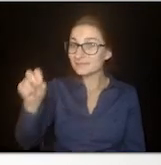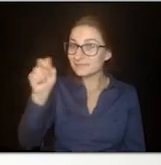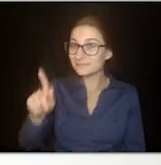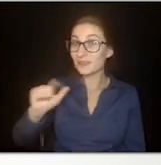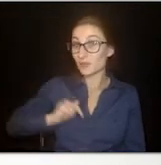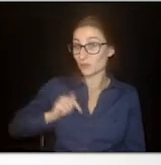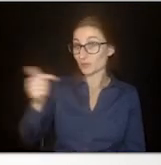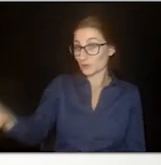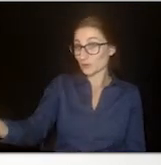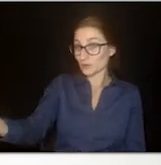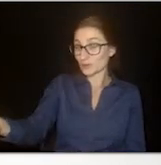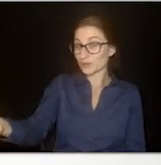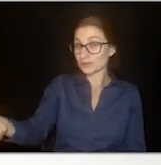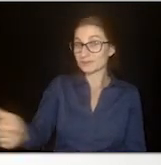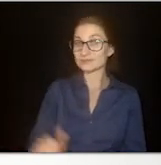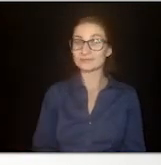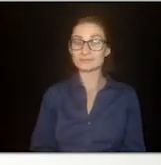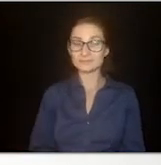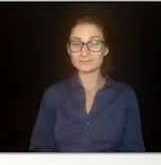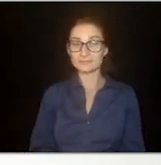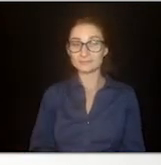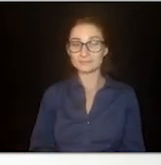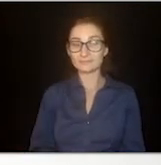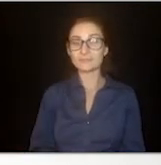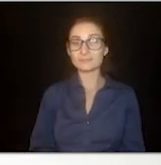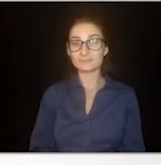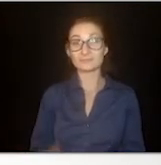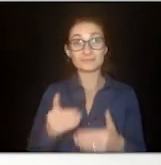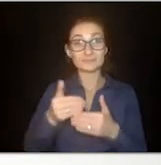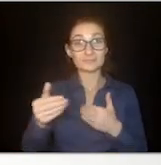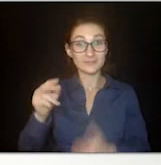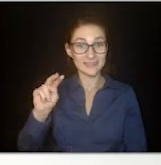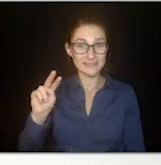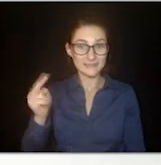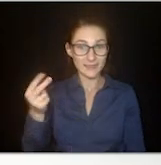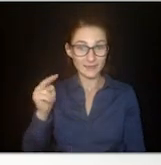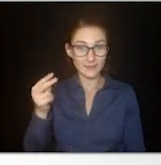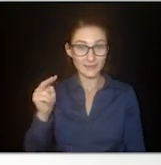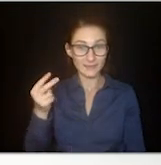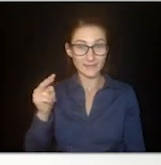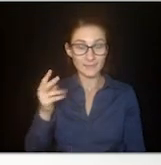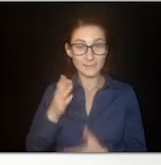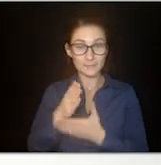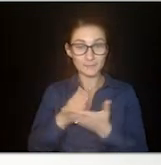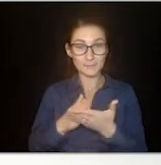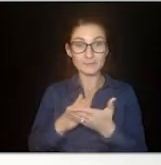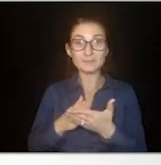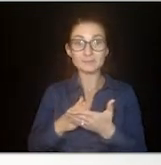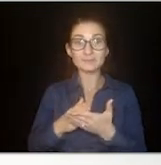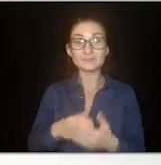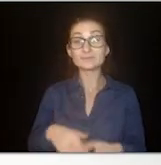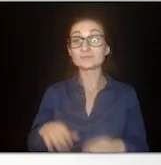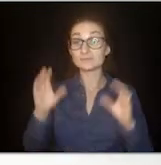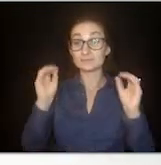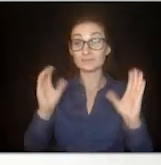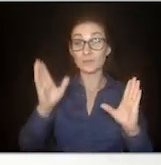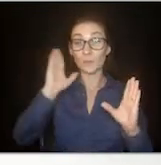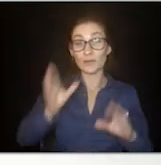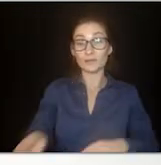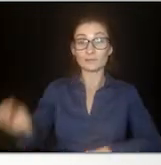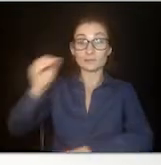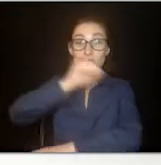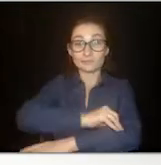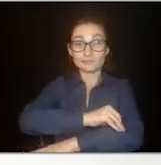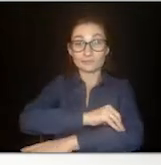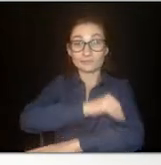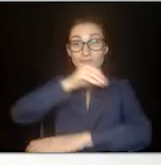All right, Arna, it's your turn. In the second phase of this routine, Ms. Mallory places the bells on